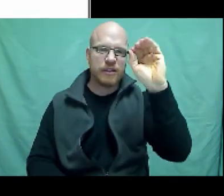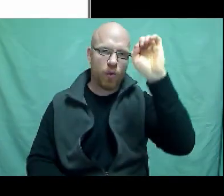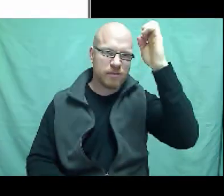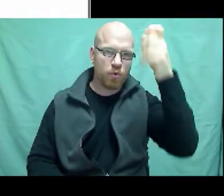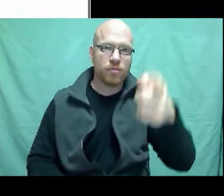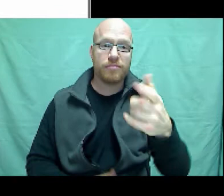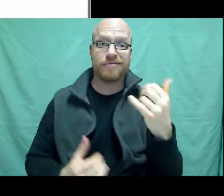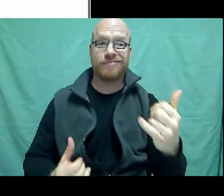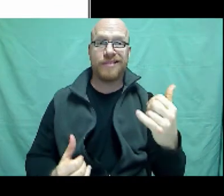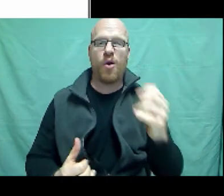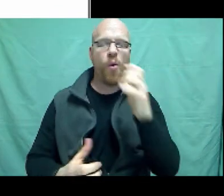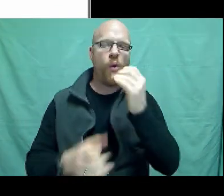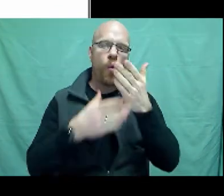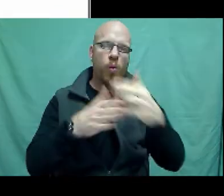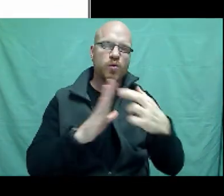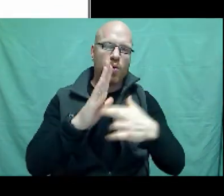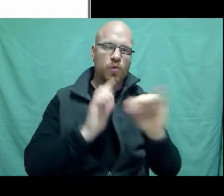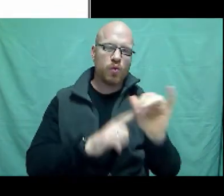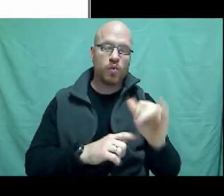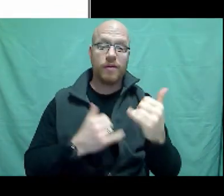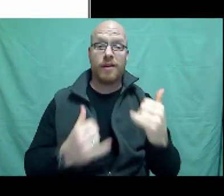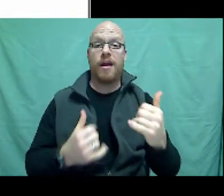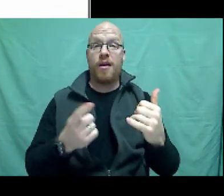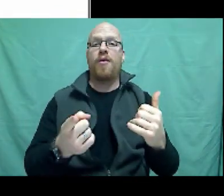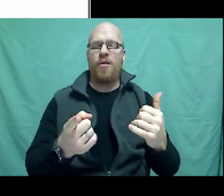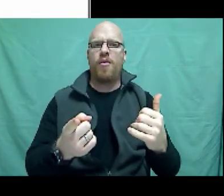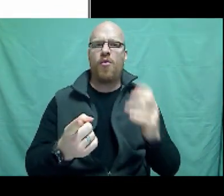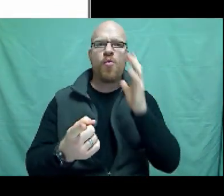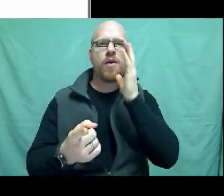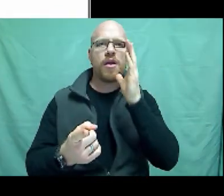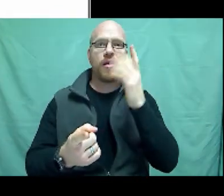really negative exponents, zero exponent, and quotient rules.